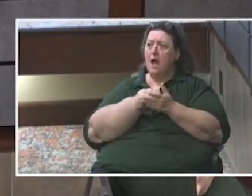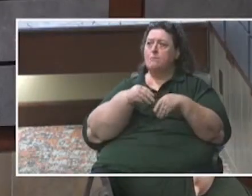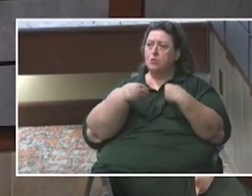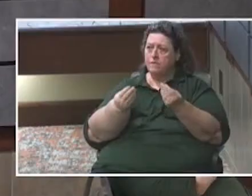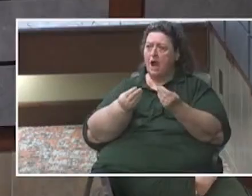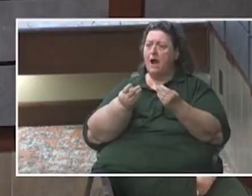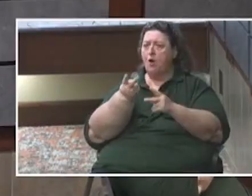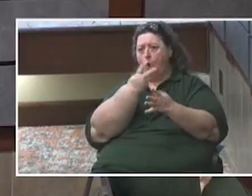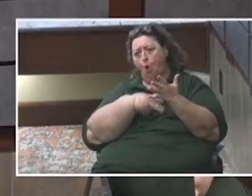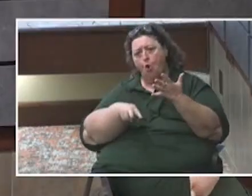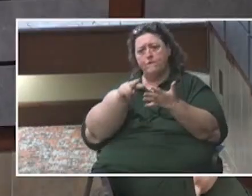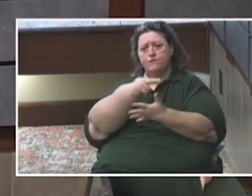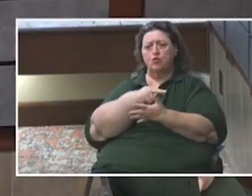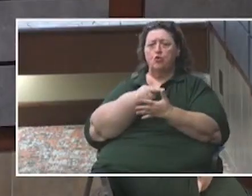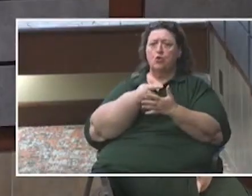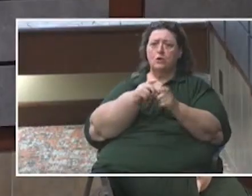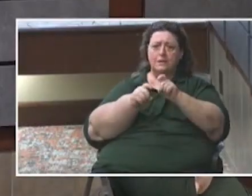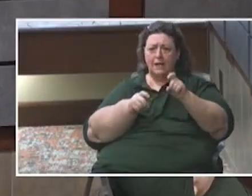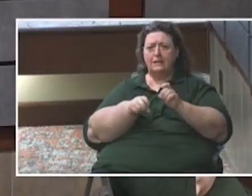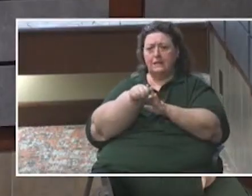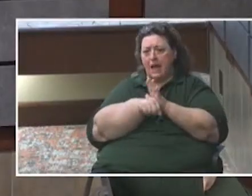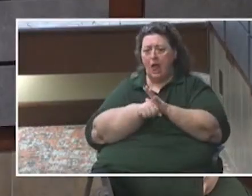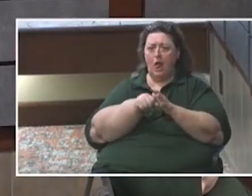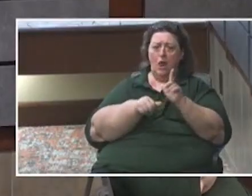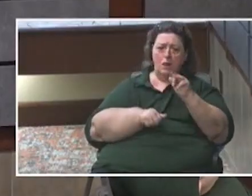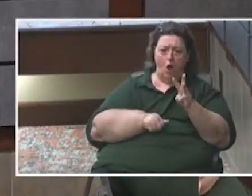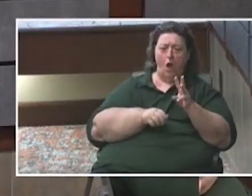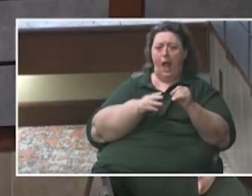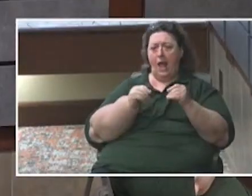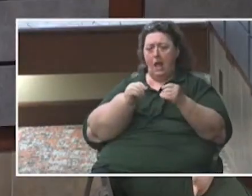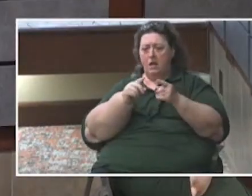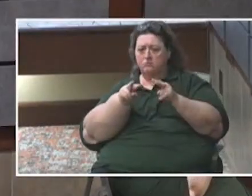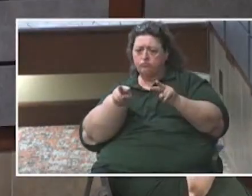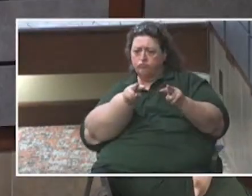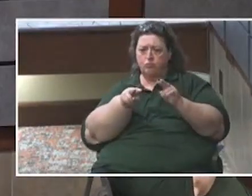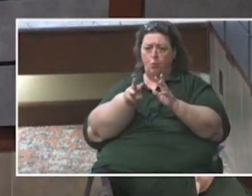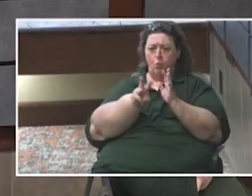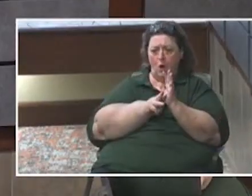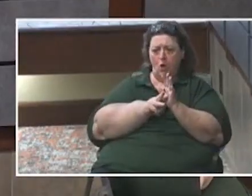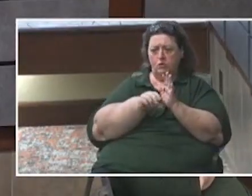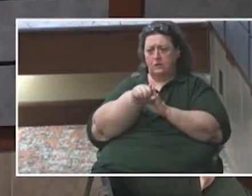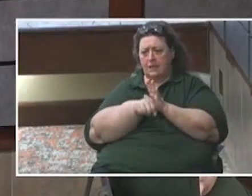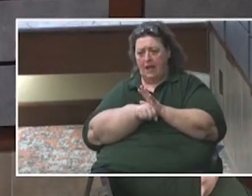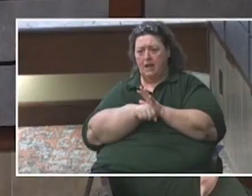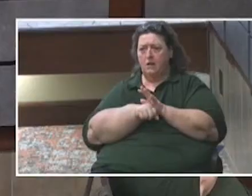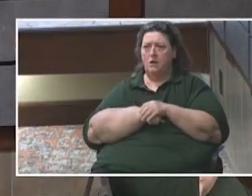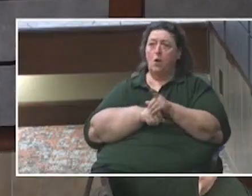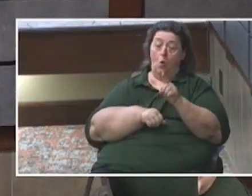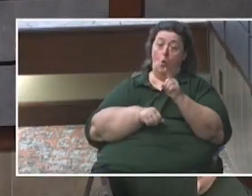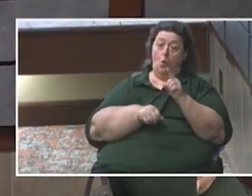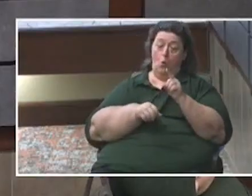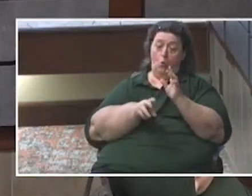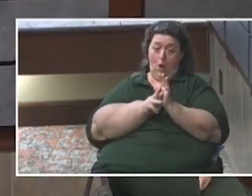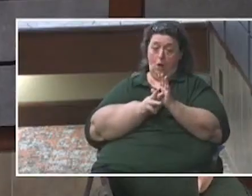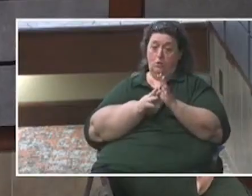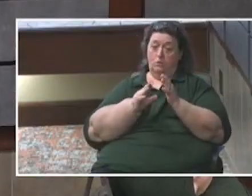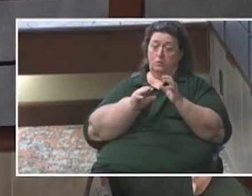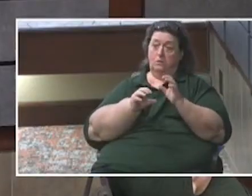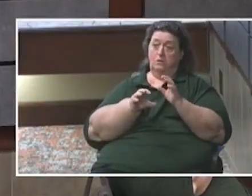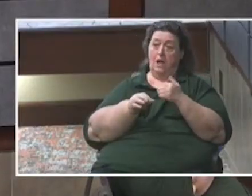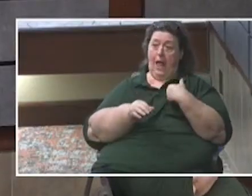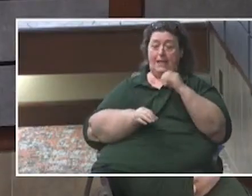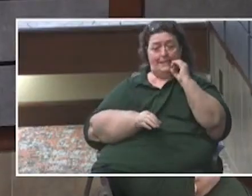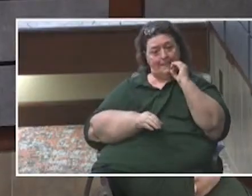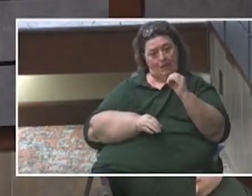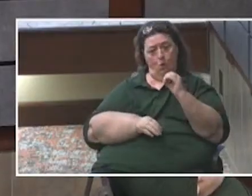state law and analysis and interpretation of Waco PD's data. In 2025, the city of Waco received 0 racial profiling